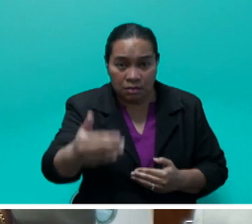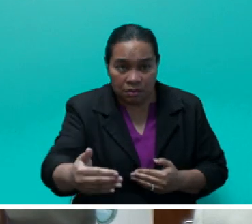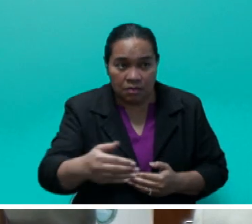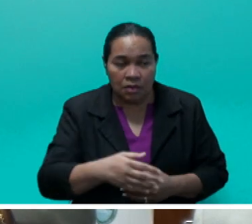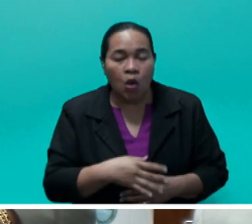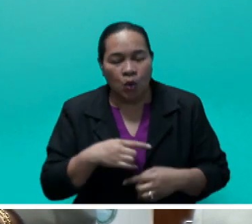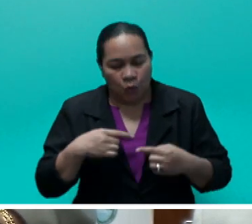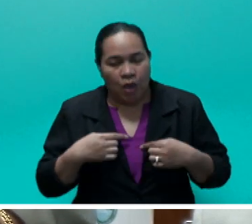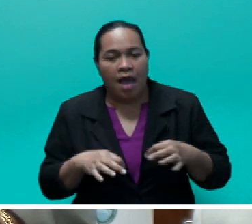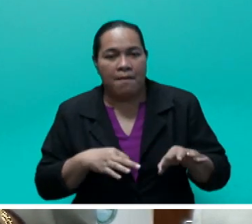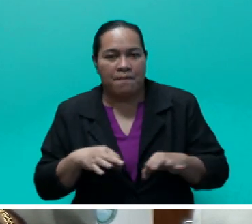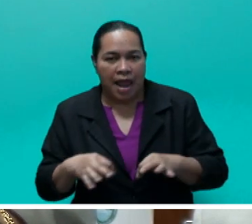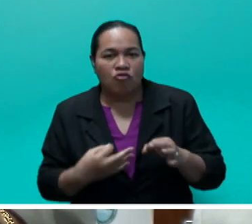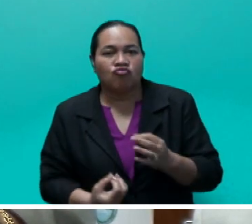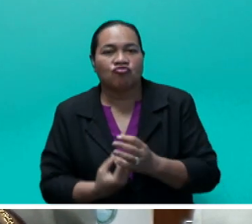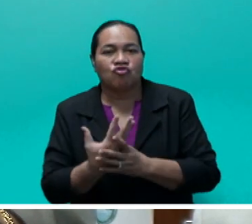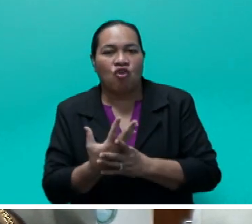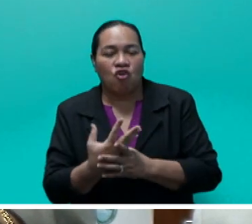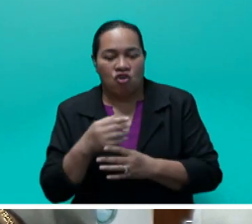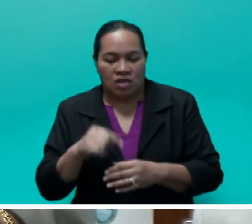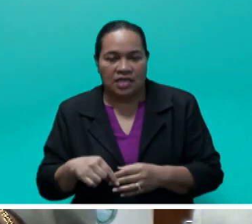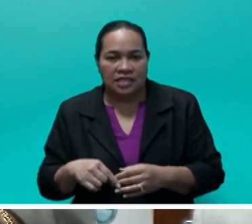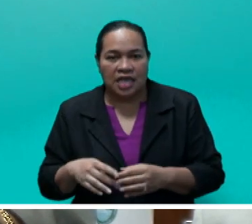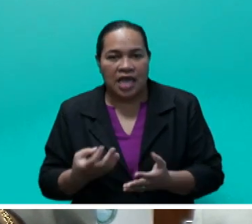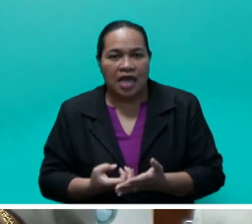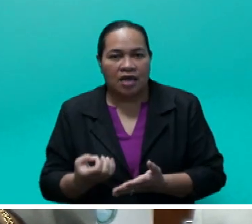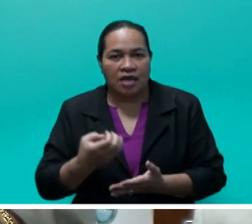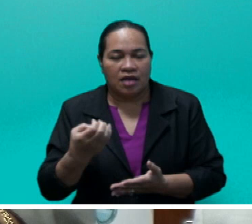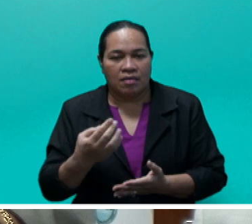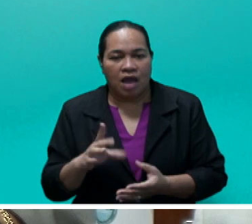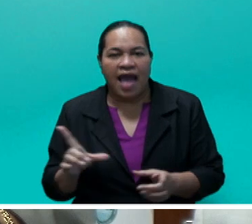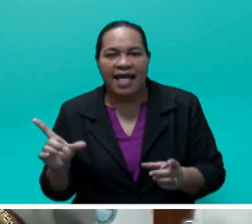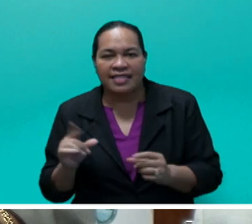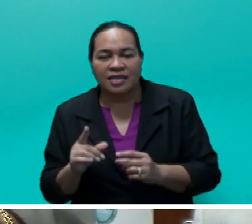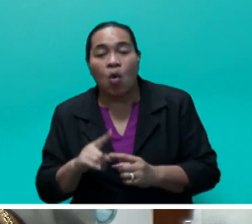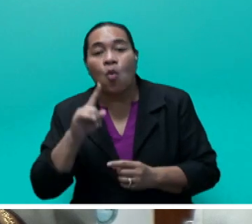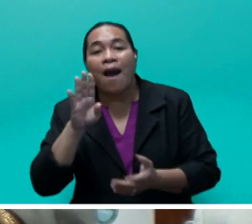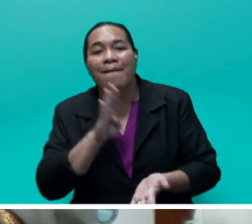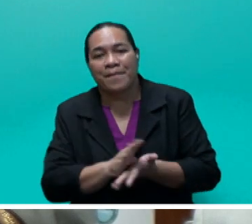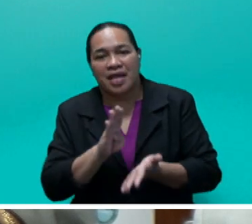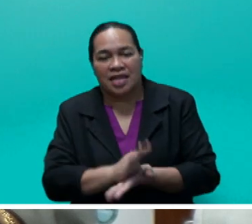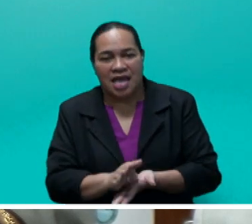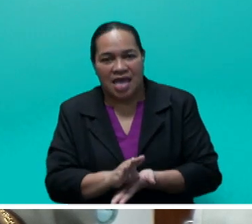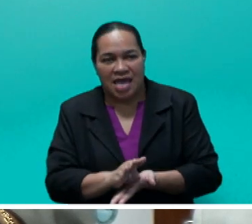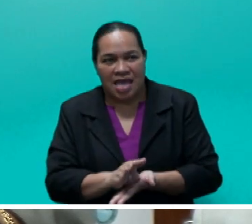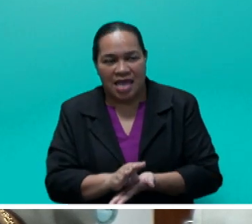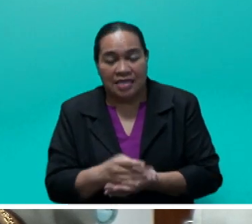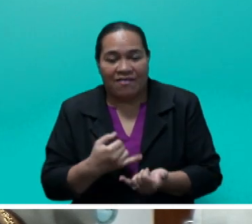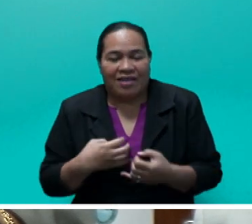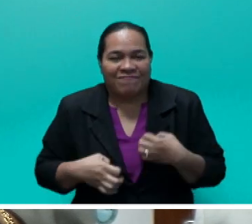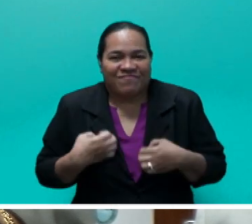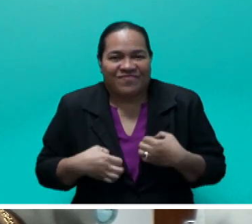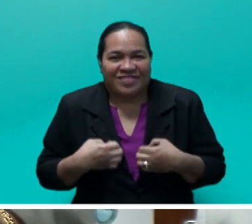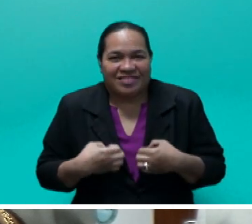we plan to grow our visitor economy by an additional $1 billion, and that is very exciting indeed